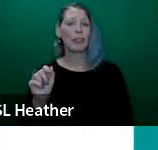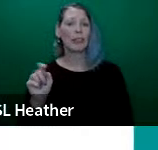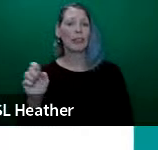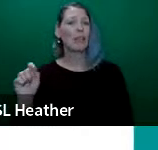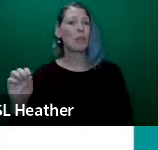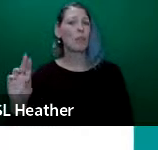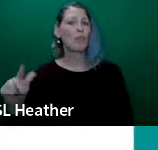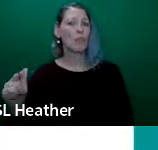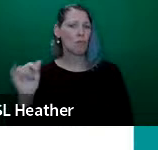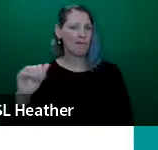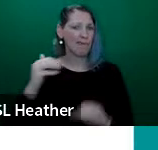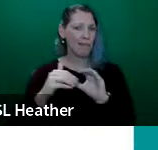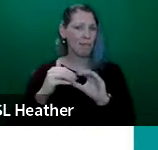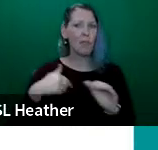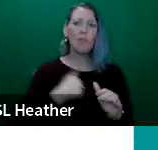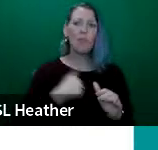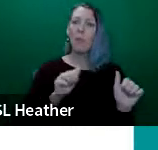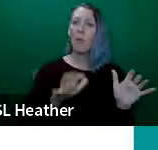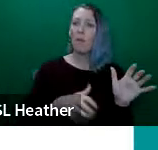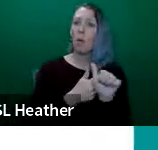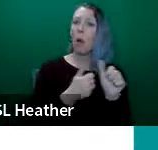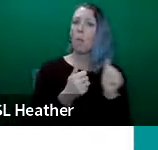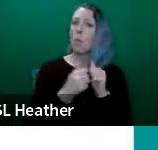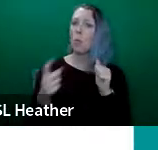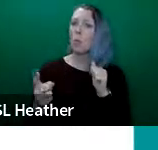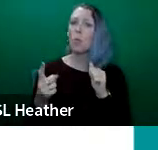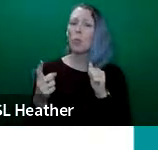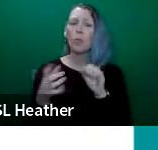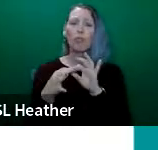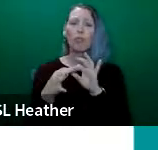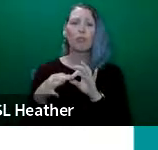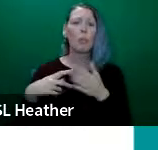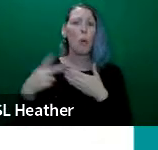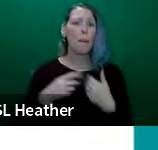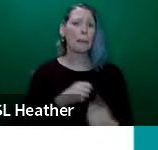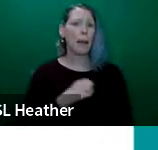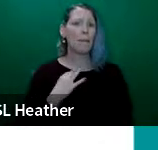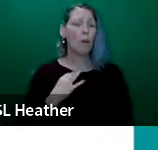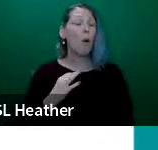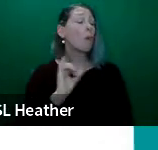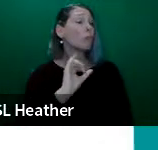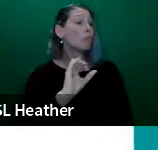email, and we can follow up with you as a program staff. Appreciate that. Oh.